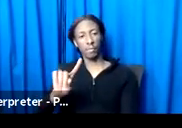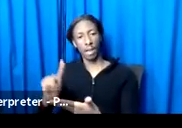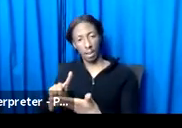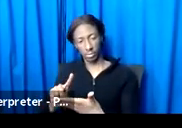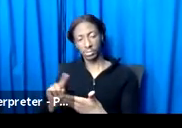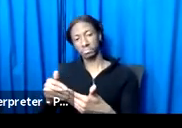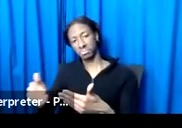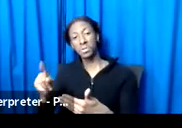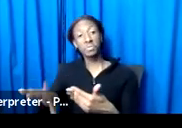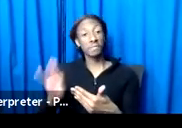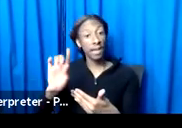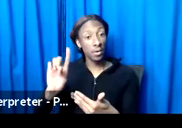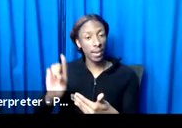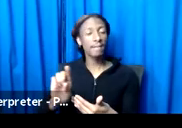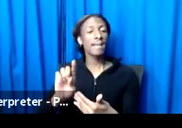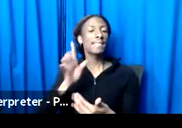the